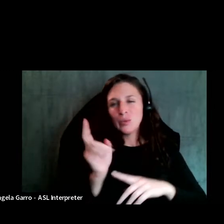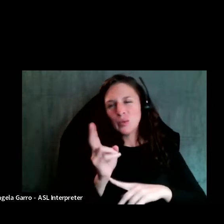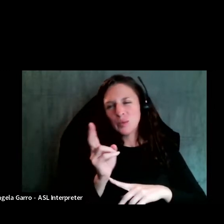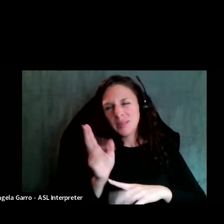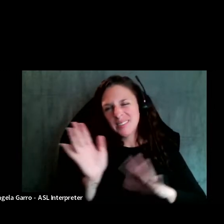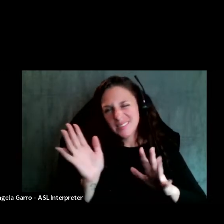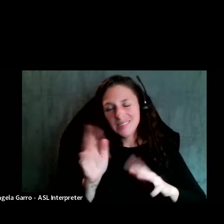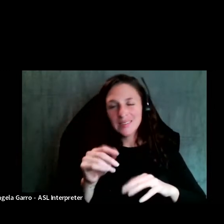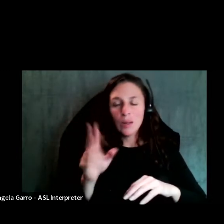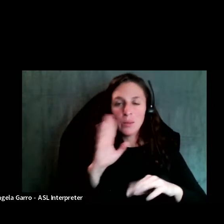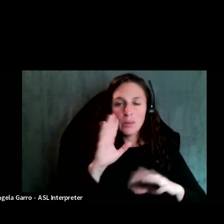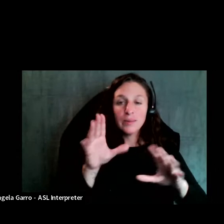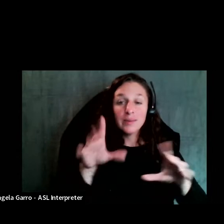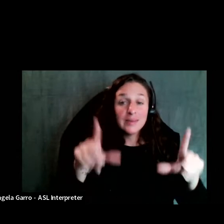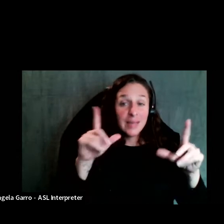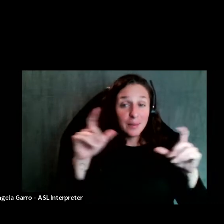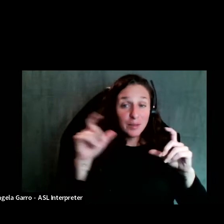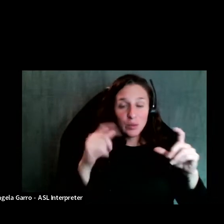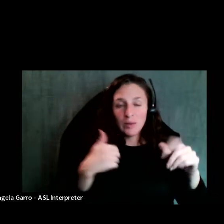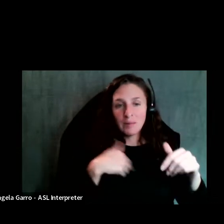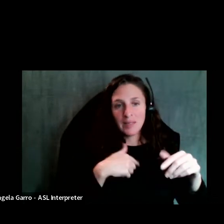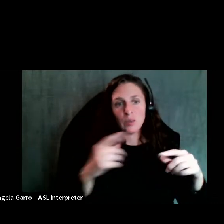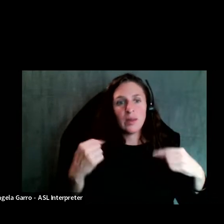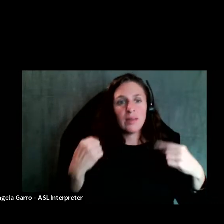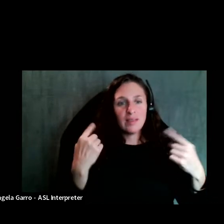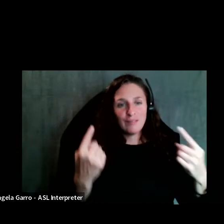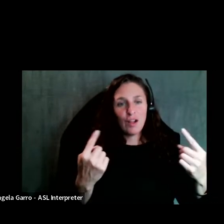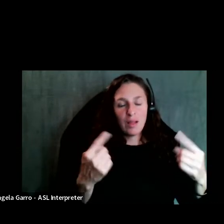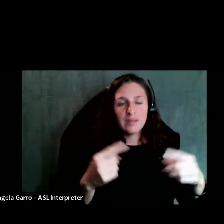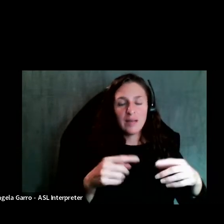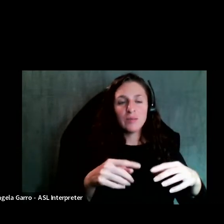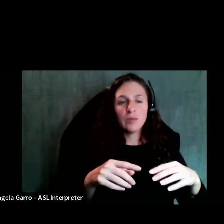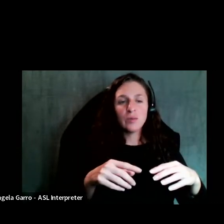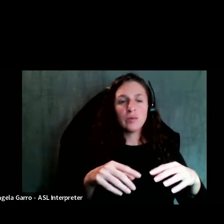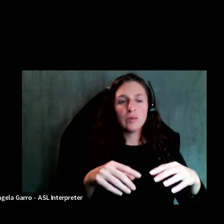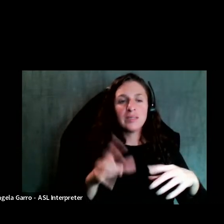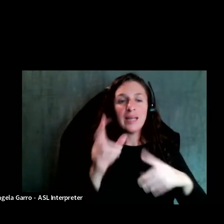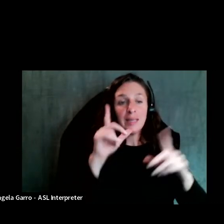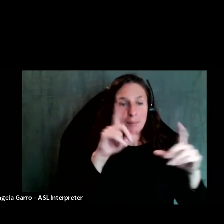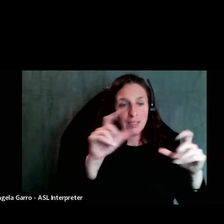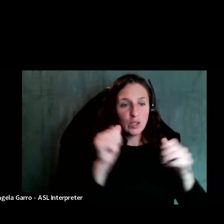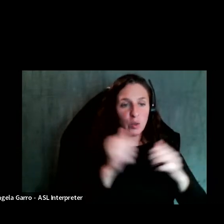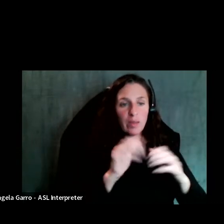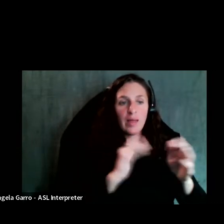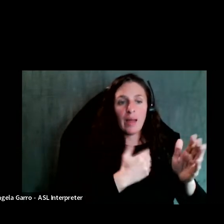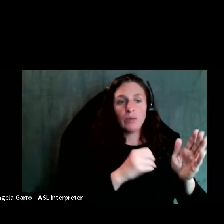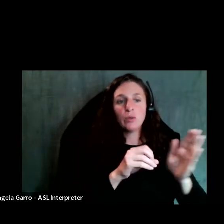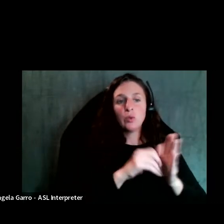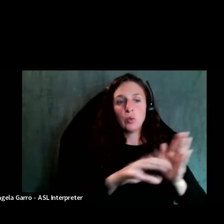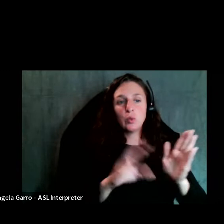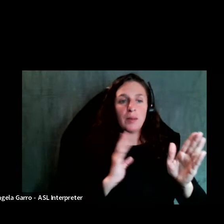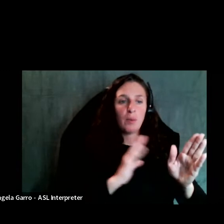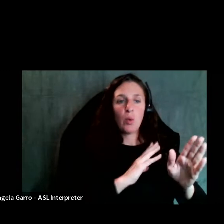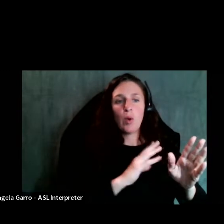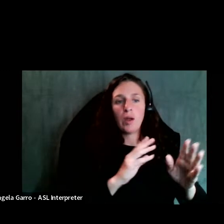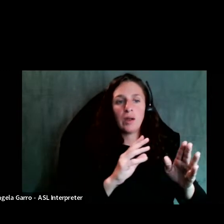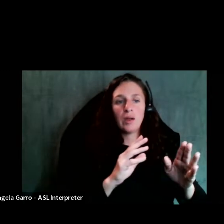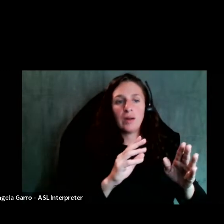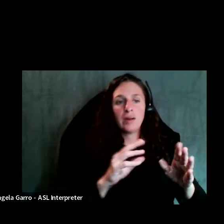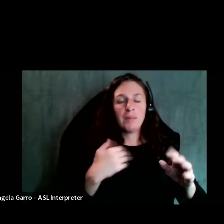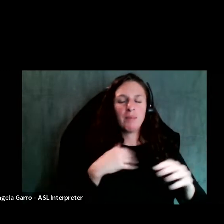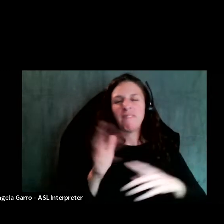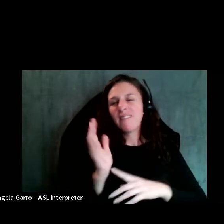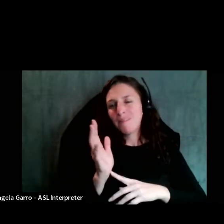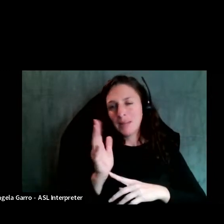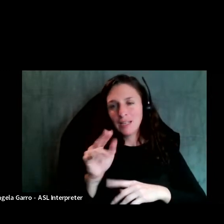picture. We've been doing this for a long time. So we're going to take a picture with our student board members. It's a 5-minute recess and we'll return in